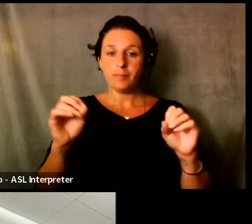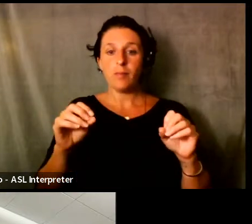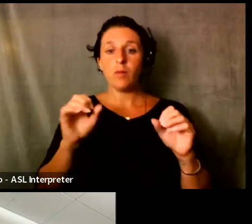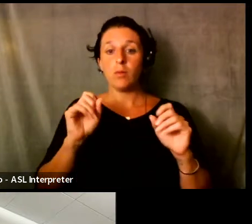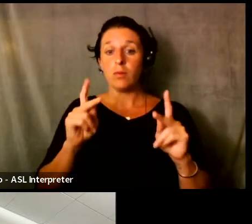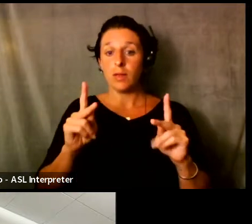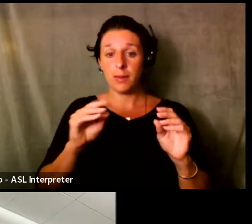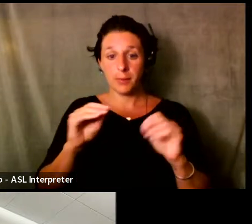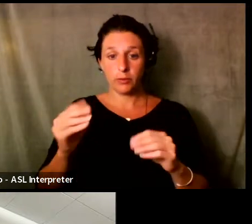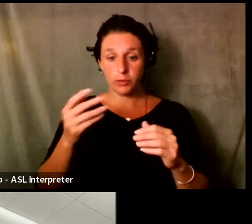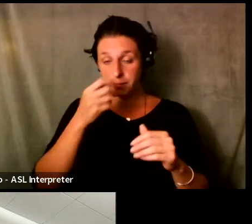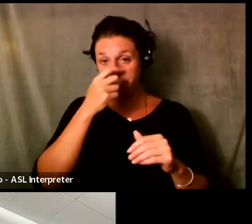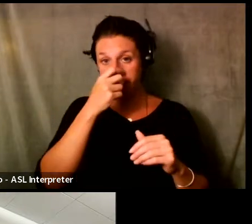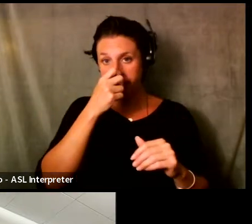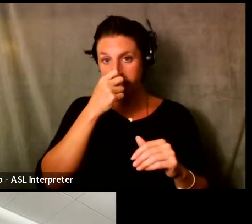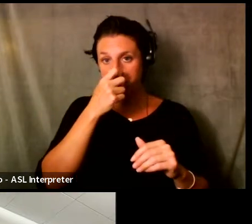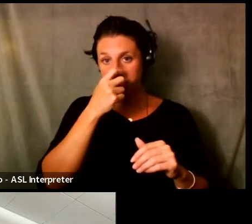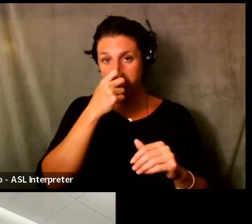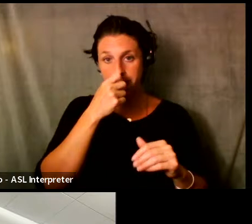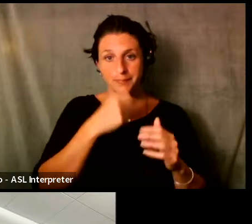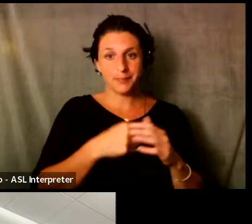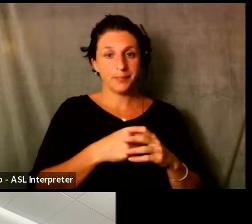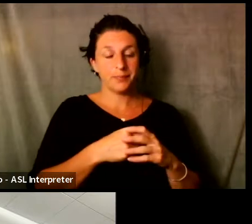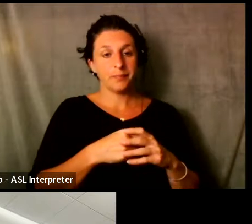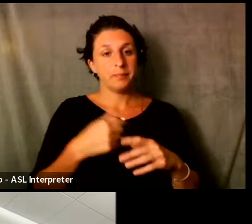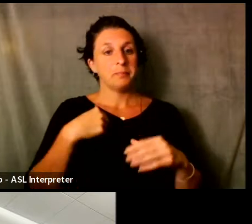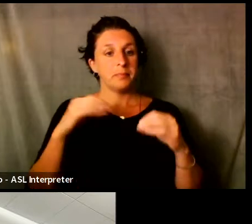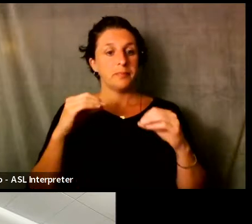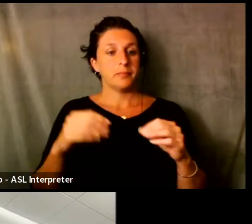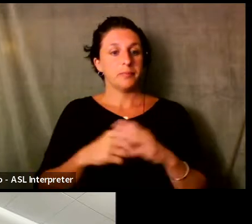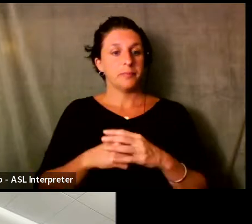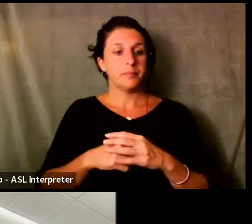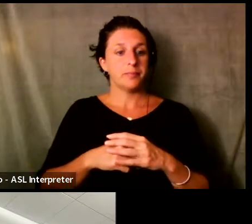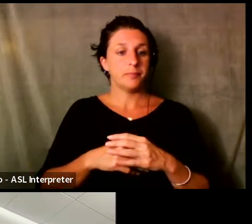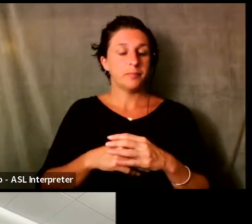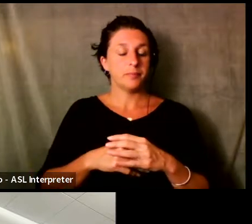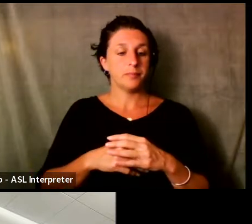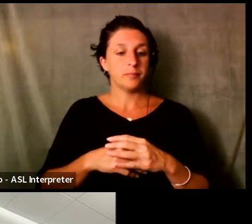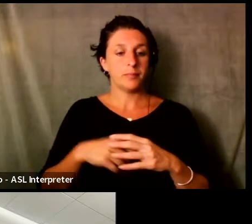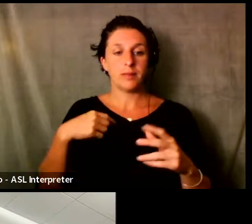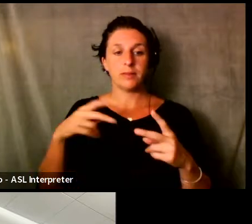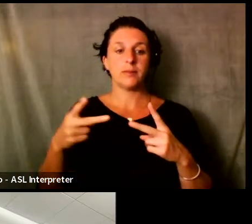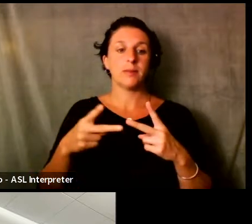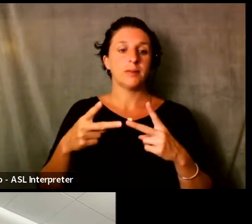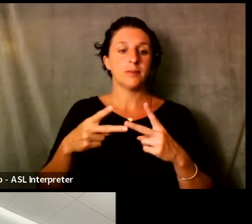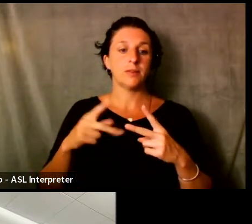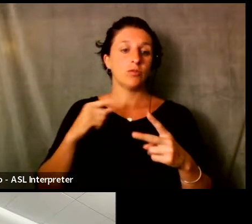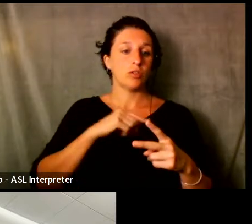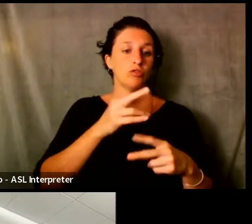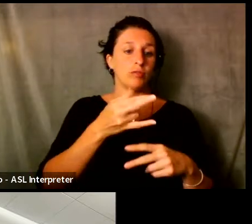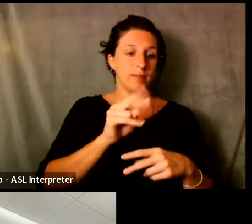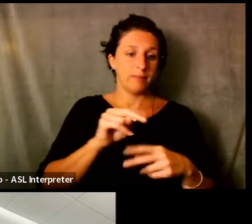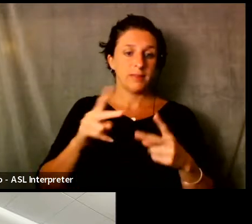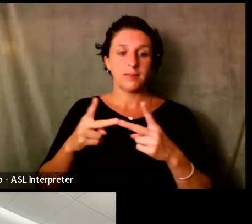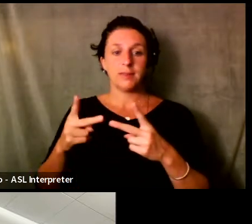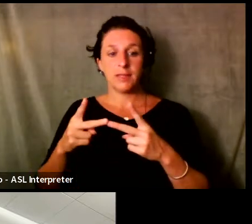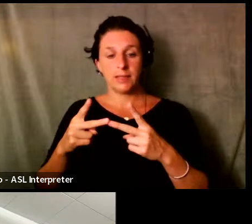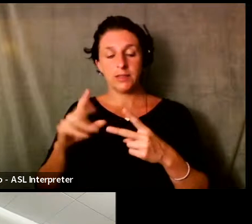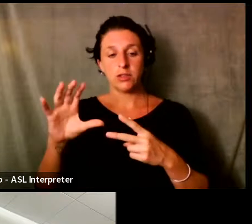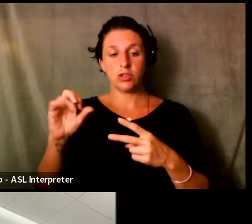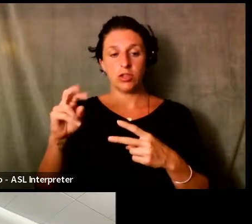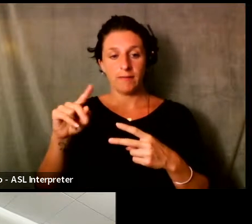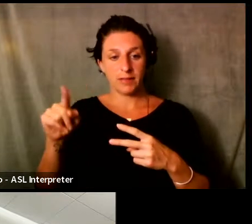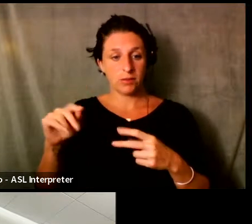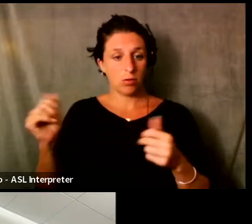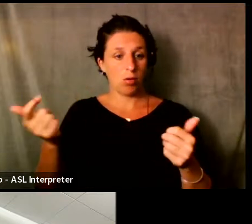a motion? I'll make a motion. Thank you. I'll second that. Motion by trustee Griffin, second by trustee Chavez, all